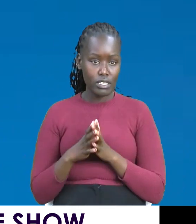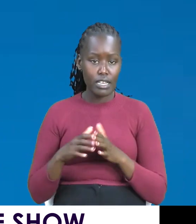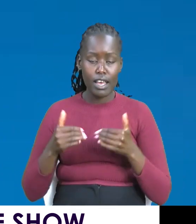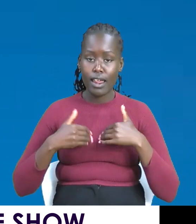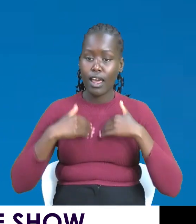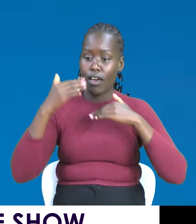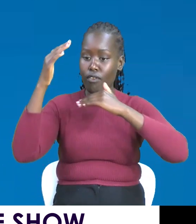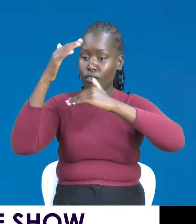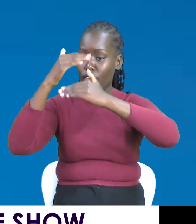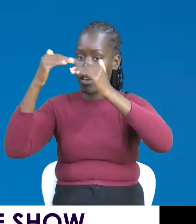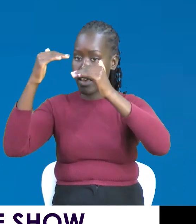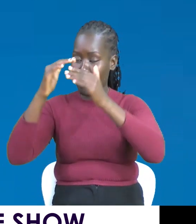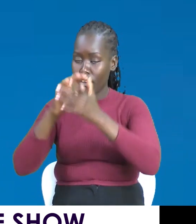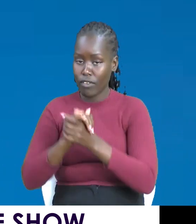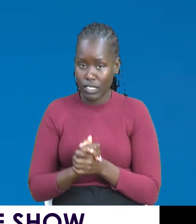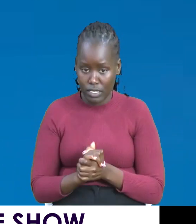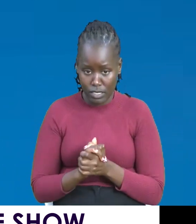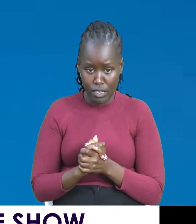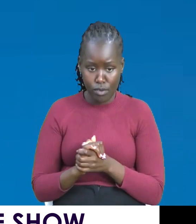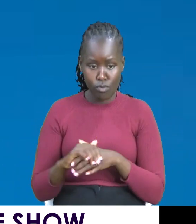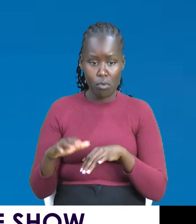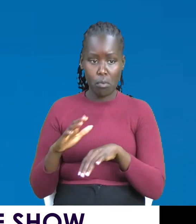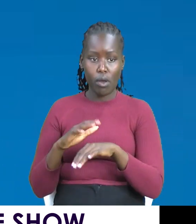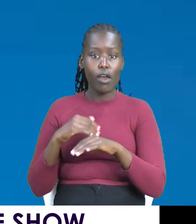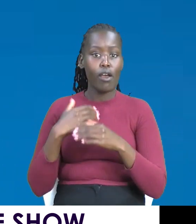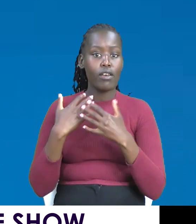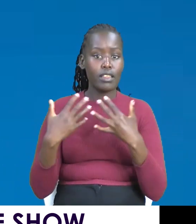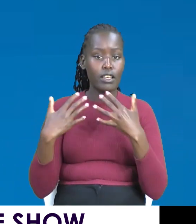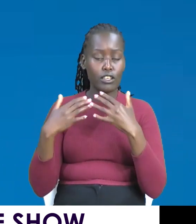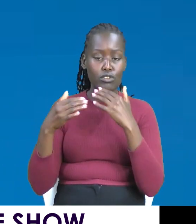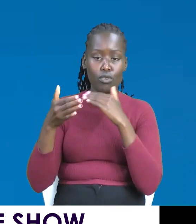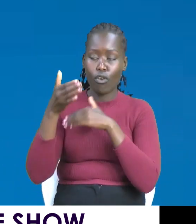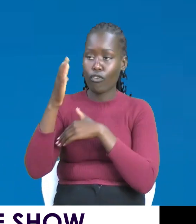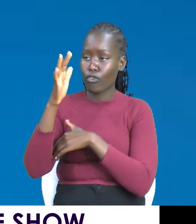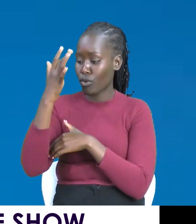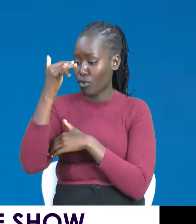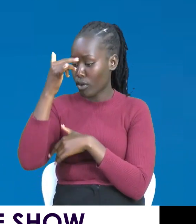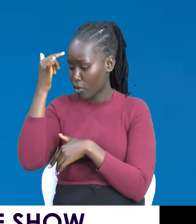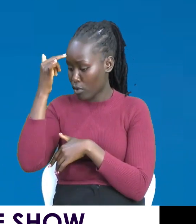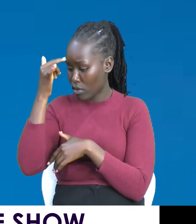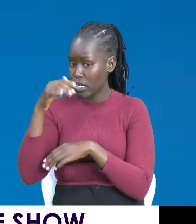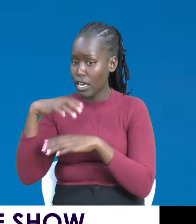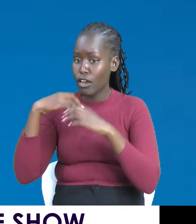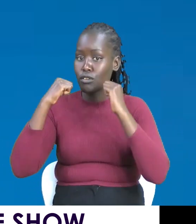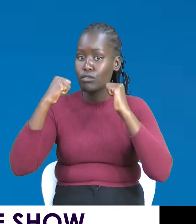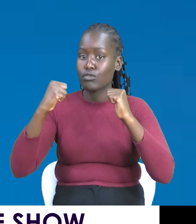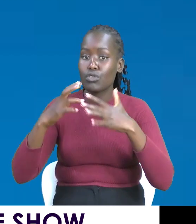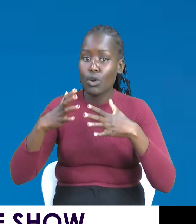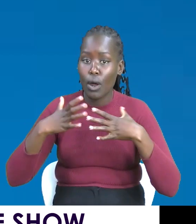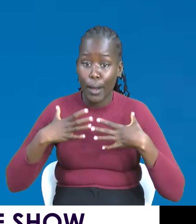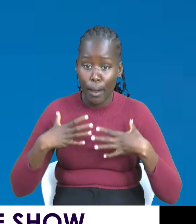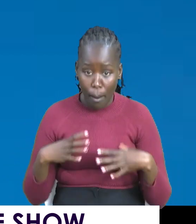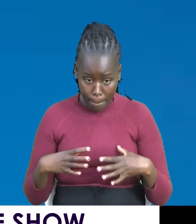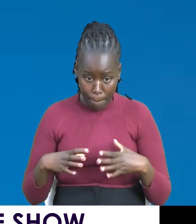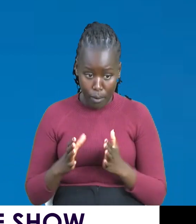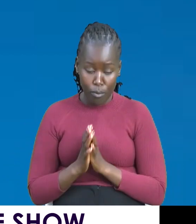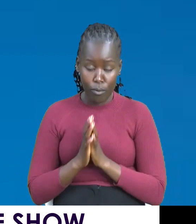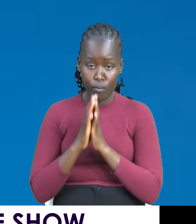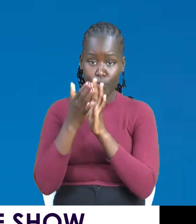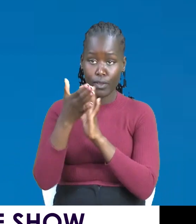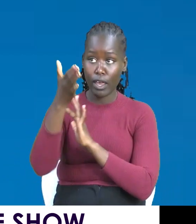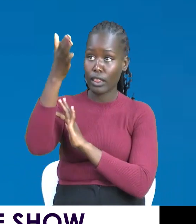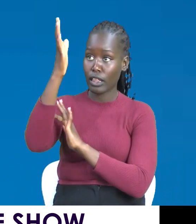heaven. They carry the purposes of God. Because tough people are a